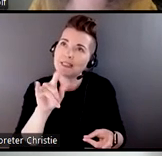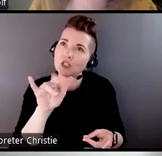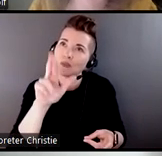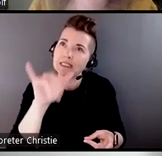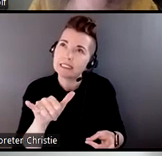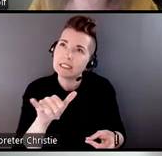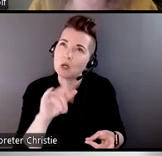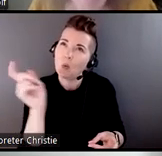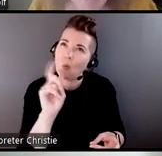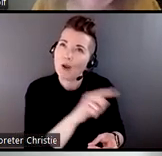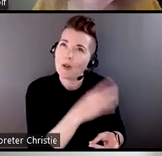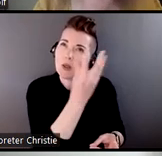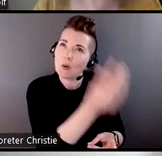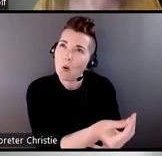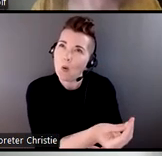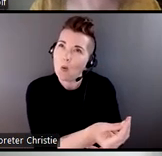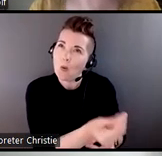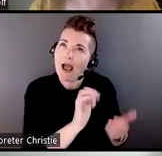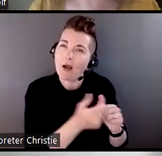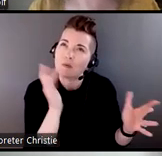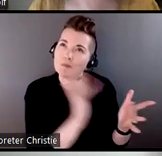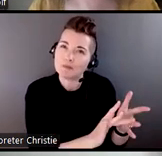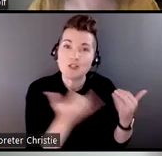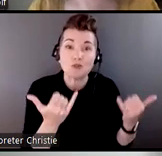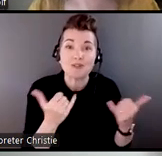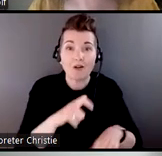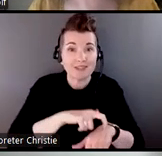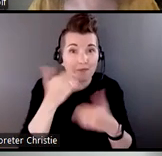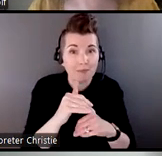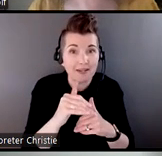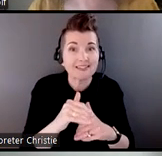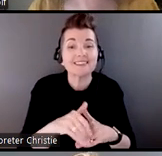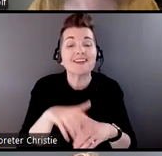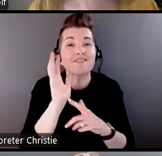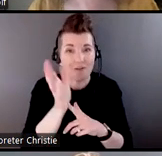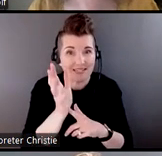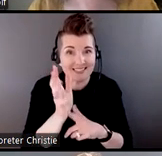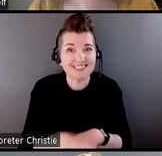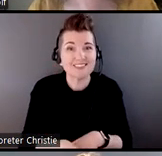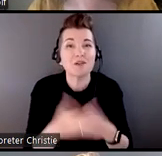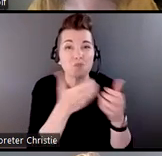reach them? So Carrie's going to put you into breakout rooms. We'll give you 5 minutes to do that, and then we'll bring you back.